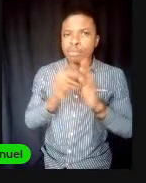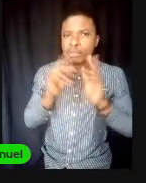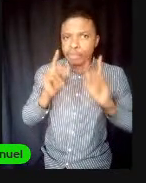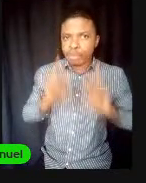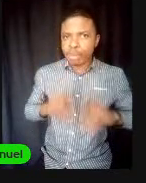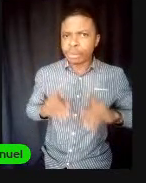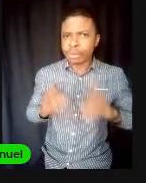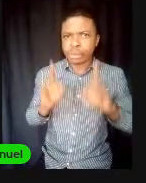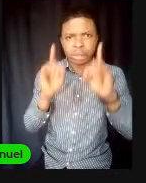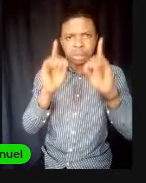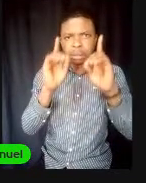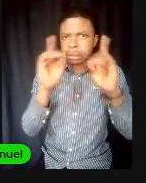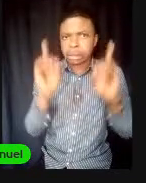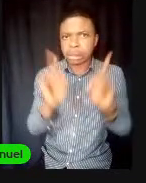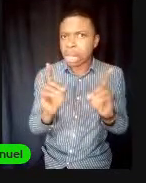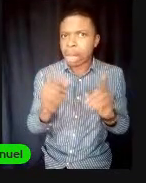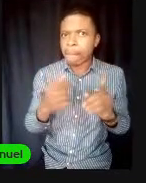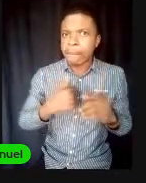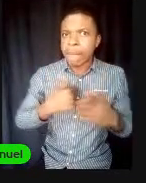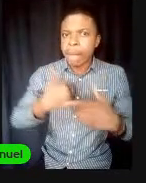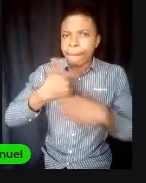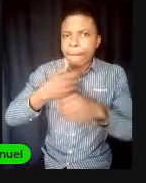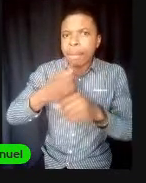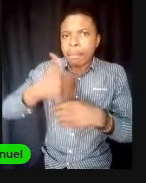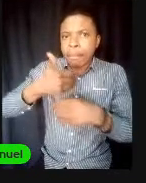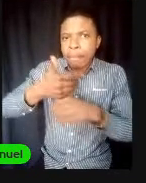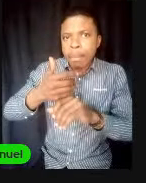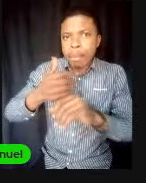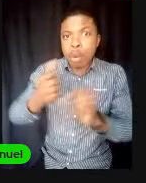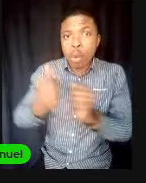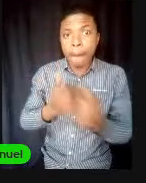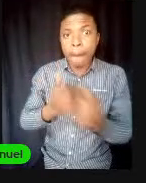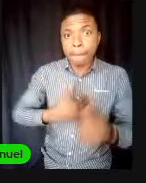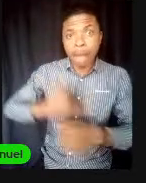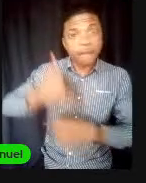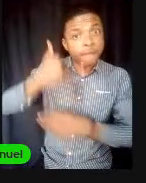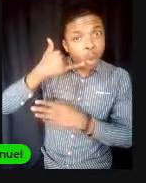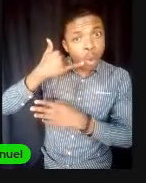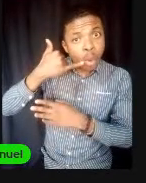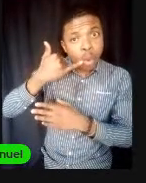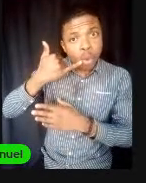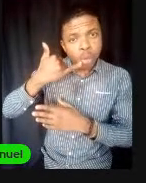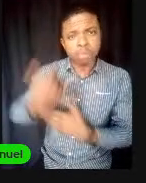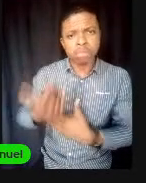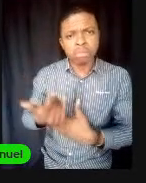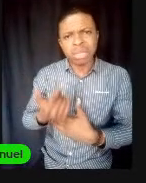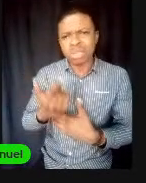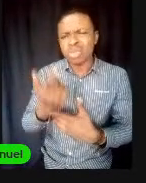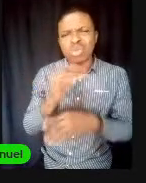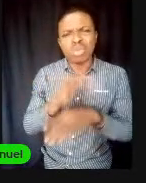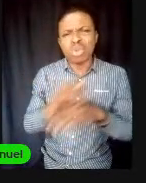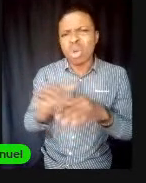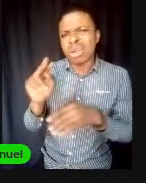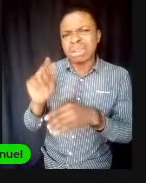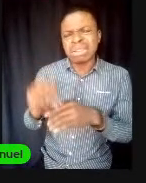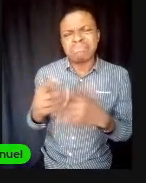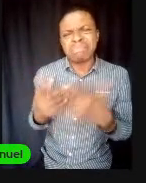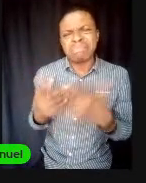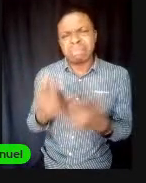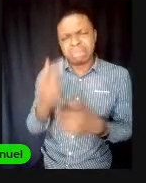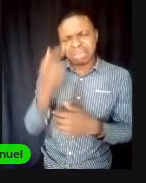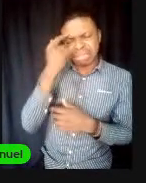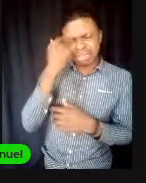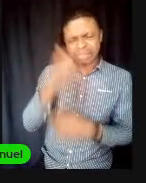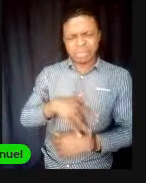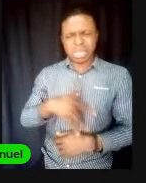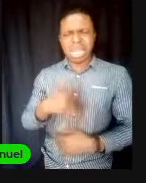need a laptop to design. So if you think that I need a beautiful laptop, or I need this to